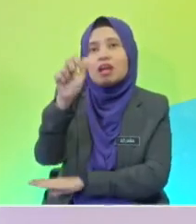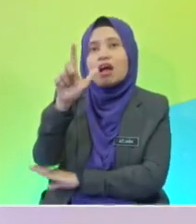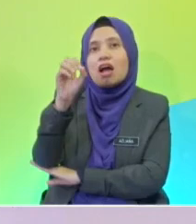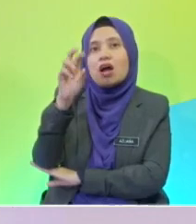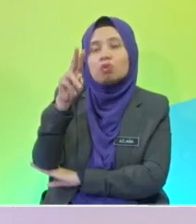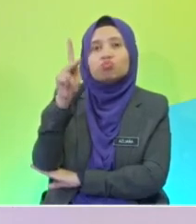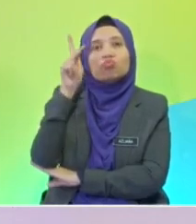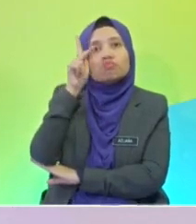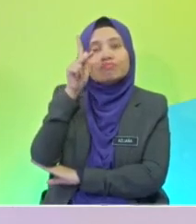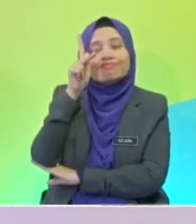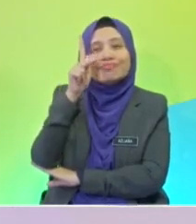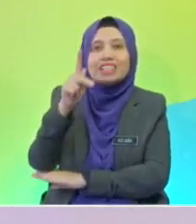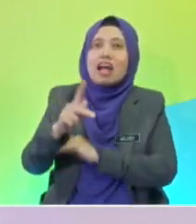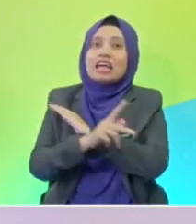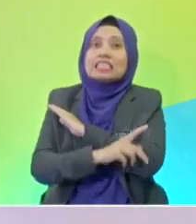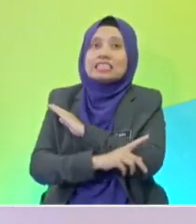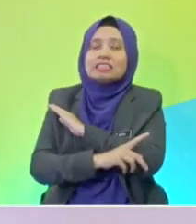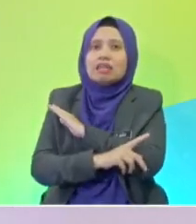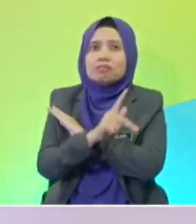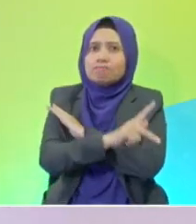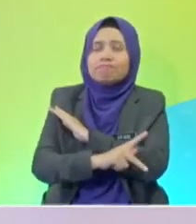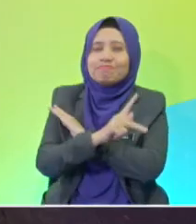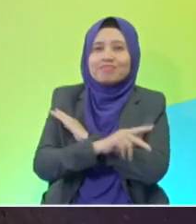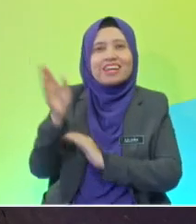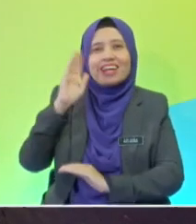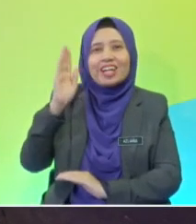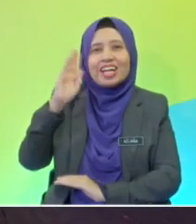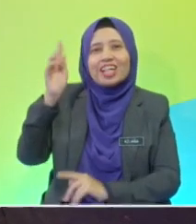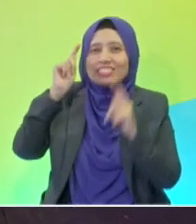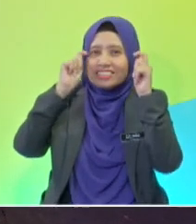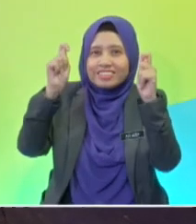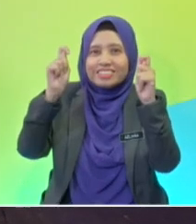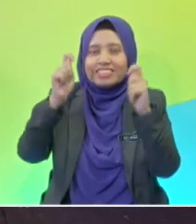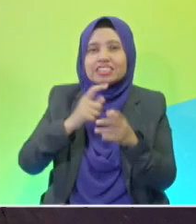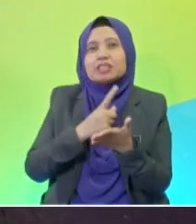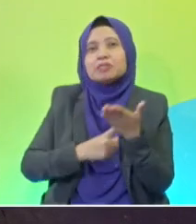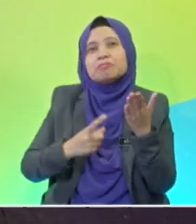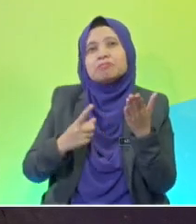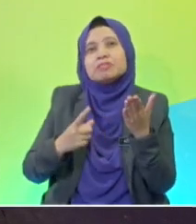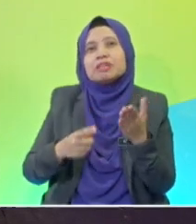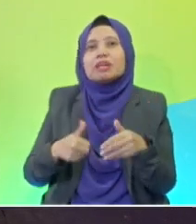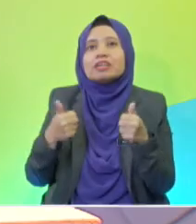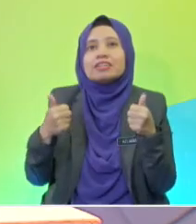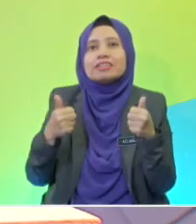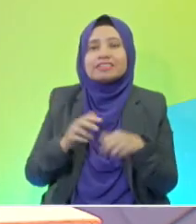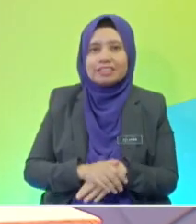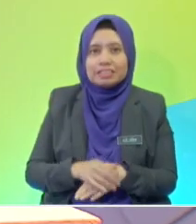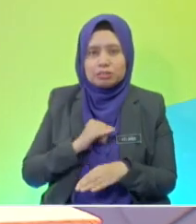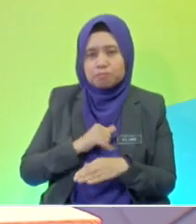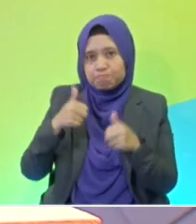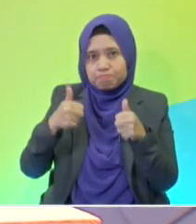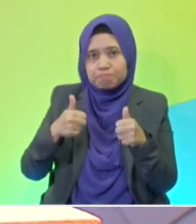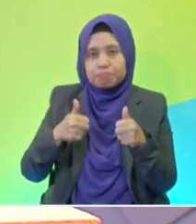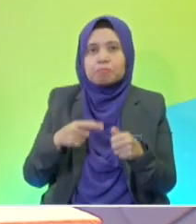Alustar Kedah. Say hi to teacher. Let's go. Hello, teacher. Hi, Tivia. Thank you so much for joining us. How are you? I'm good today. How about